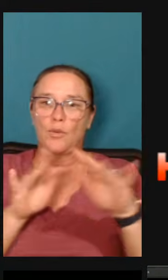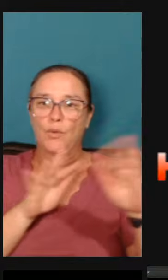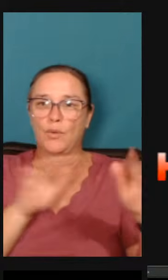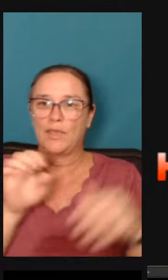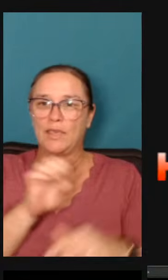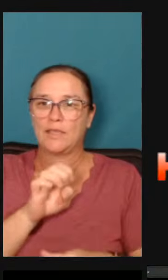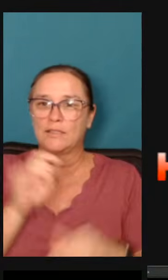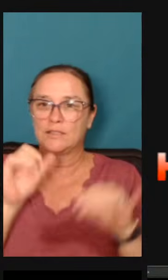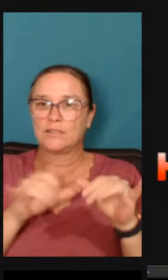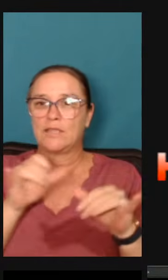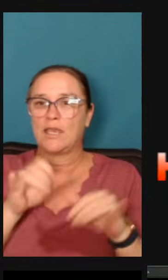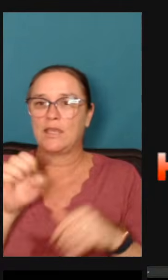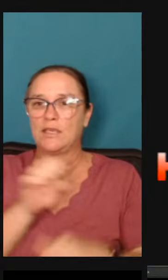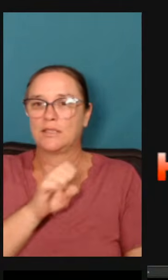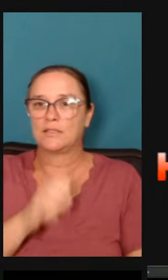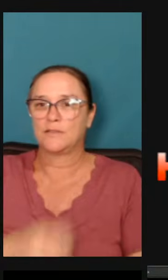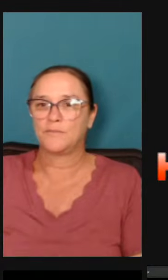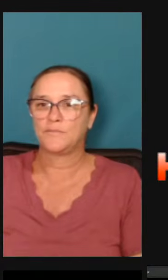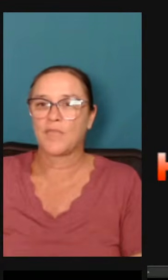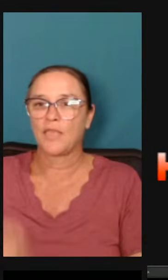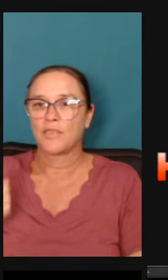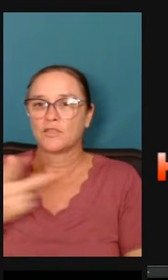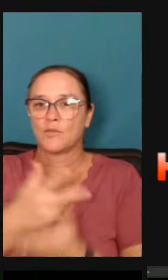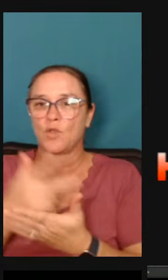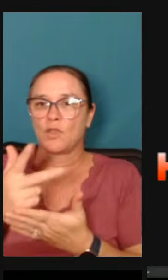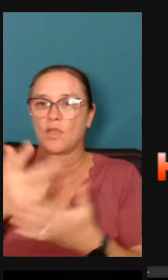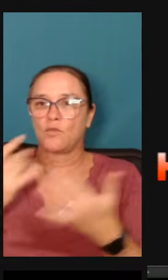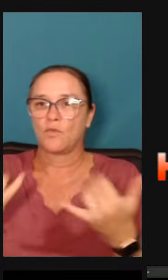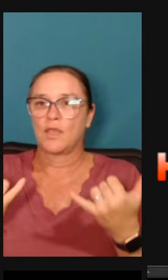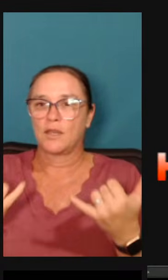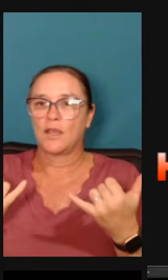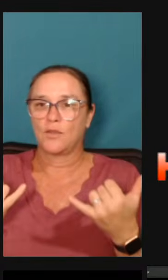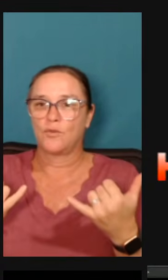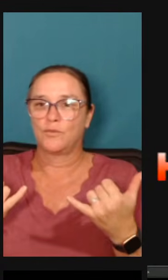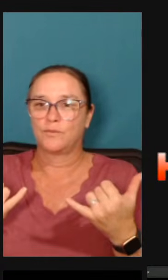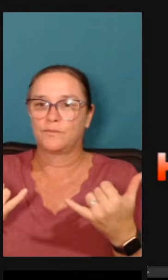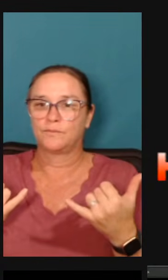So this is what the parking lot looks like right now.